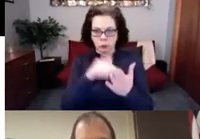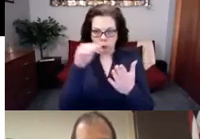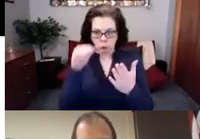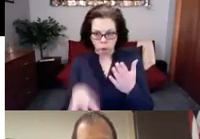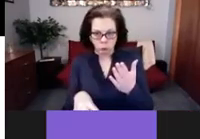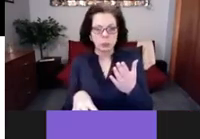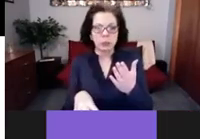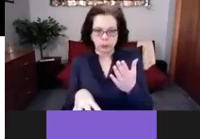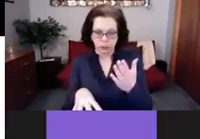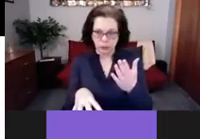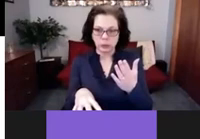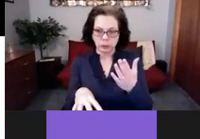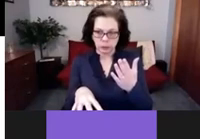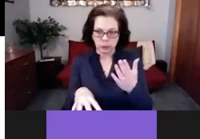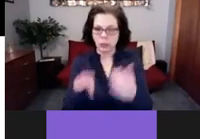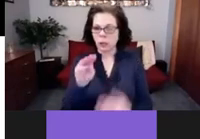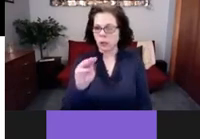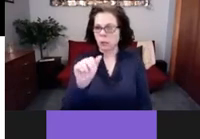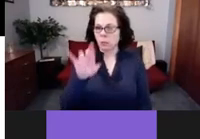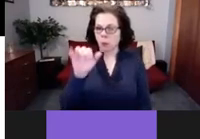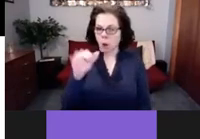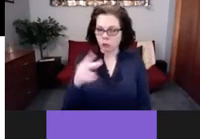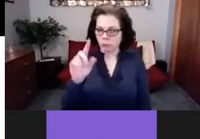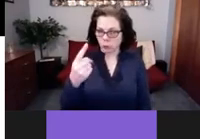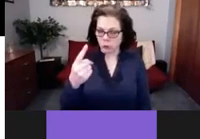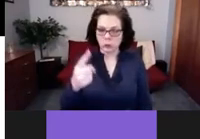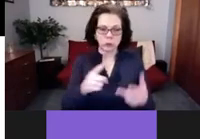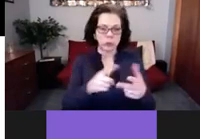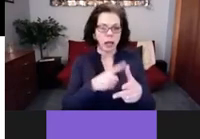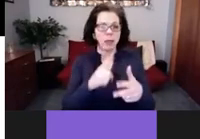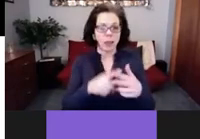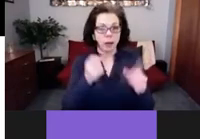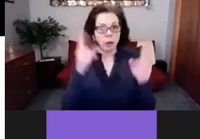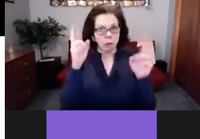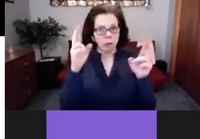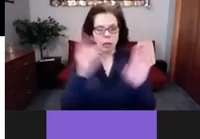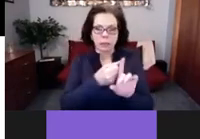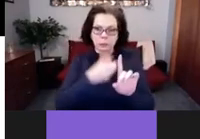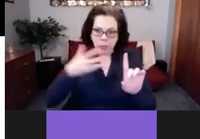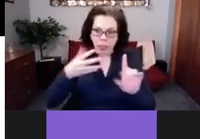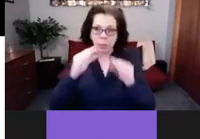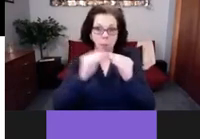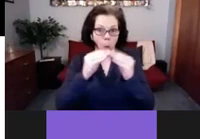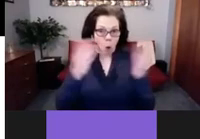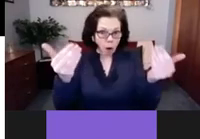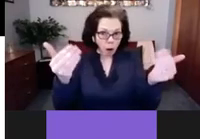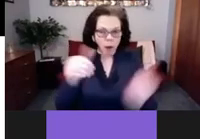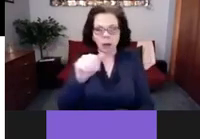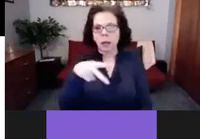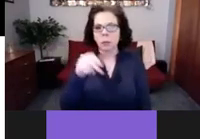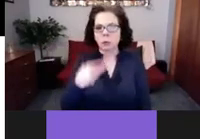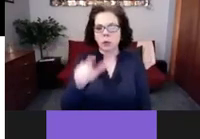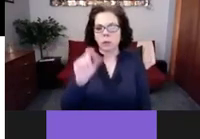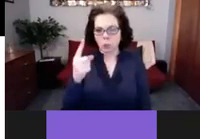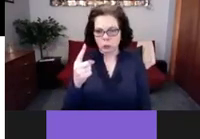beginning of the school year on March 1st, and then expand up beyond that on April 1st. It does appear we're on target